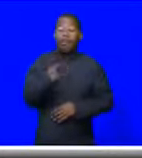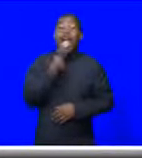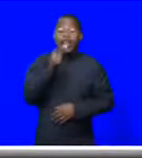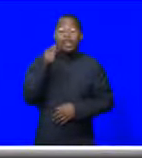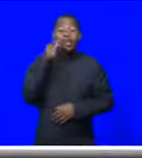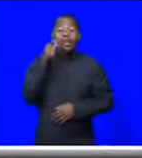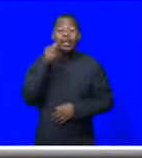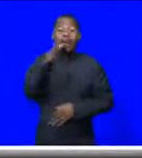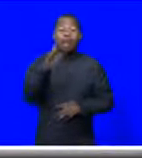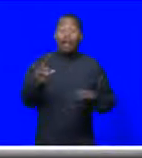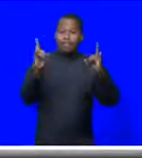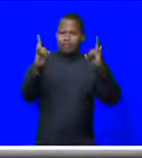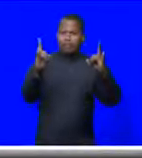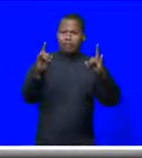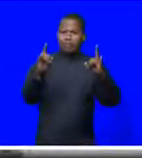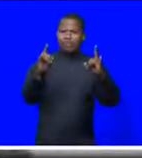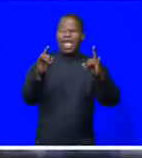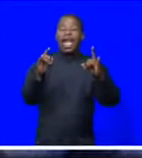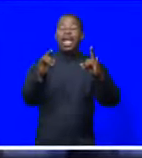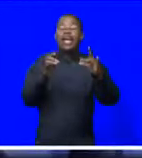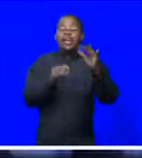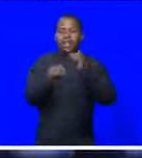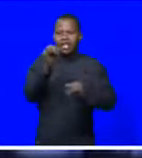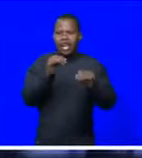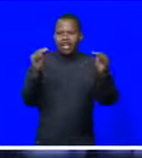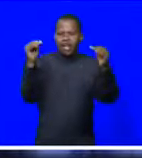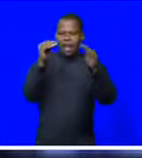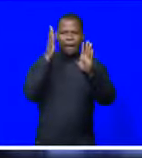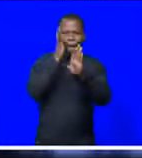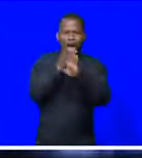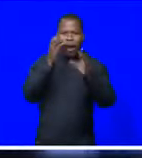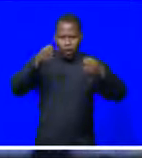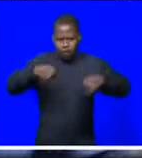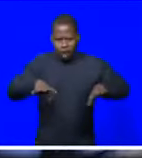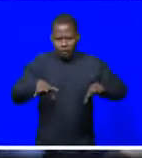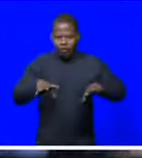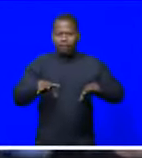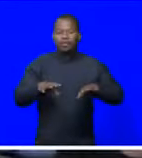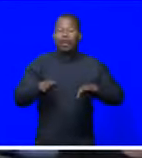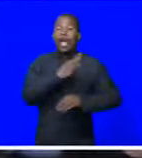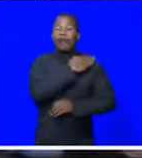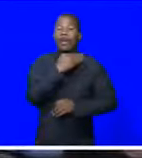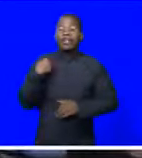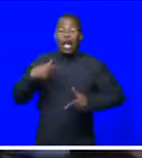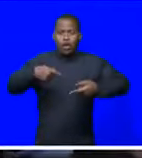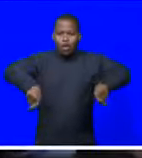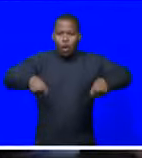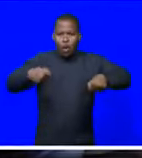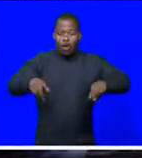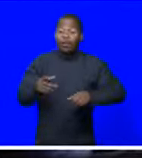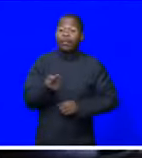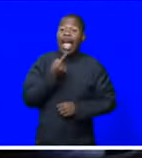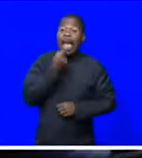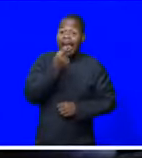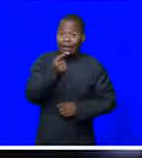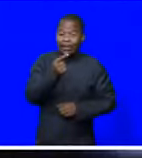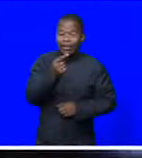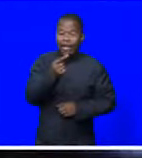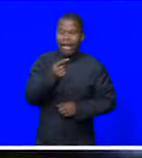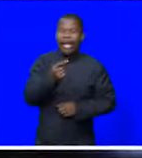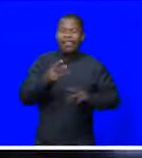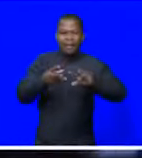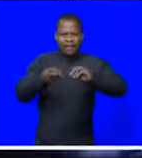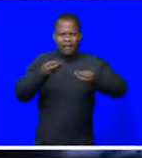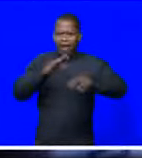an international standard. In a press statement released by the Minister of Sports, CAF says there is more work to be done for the stadium to host international